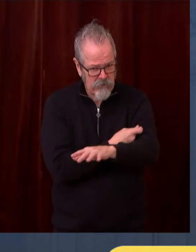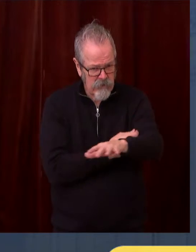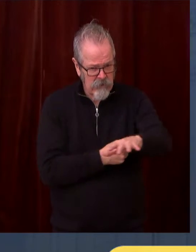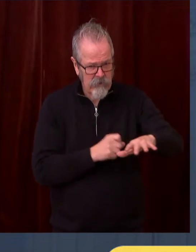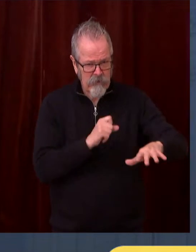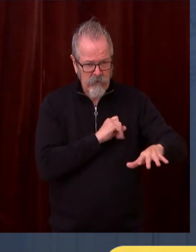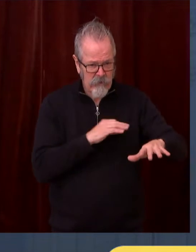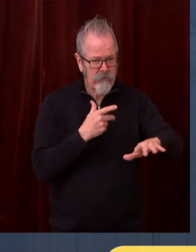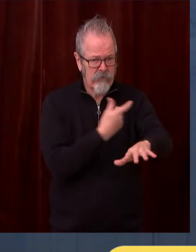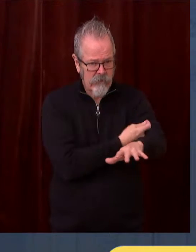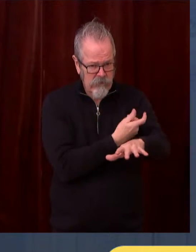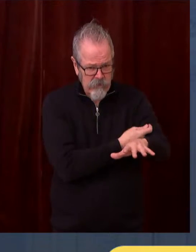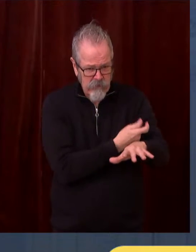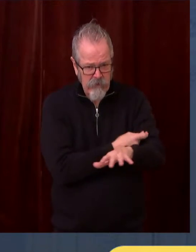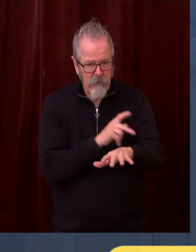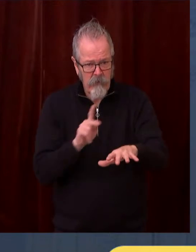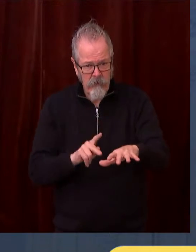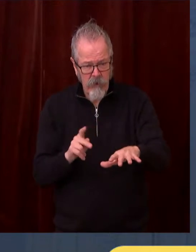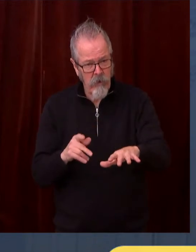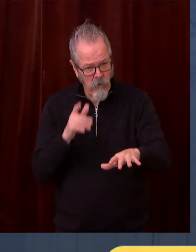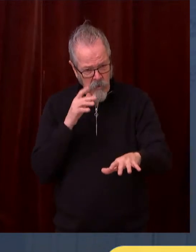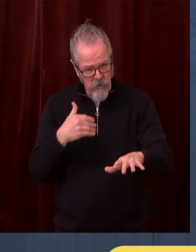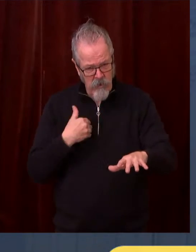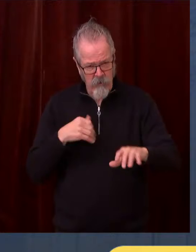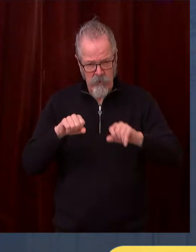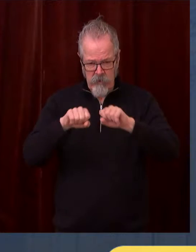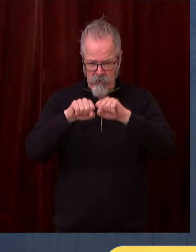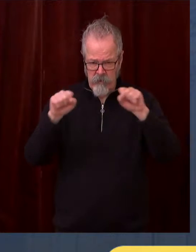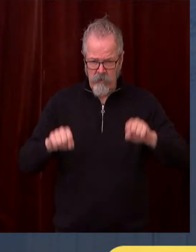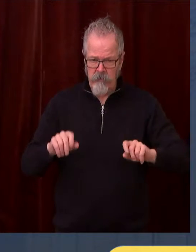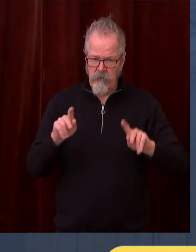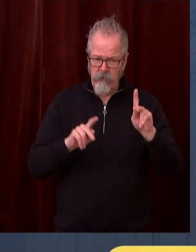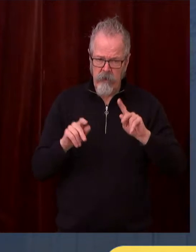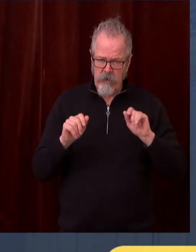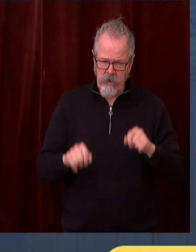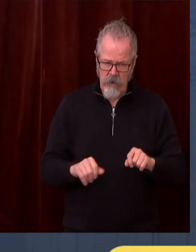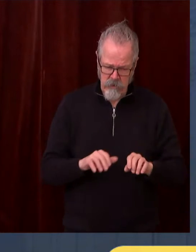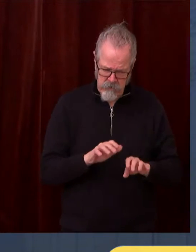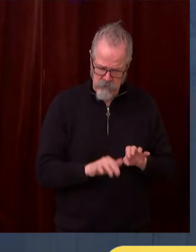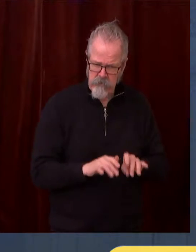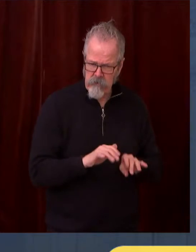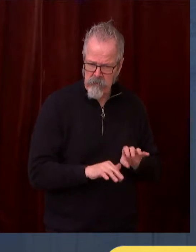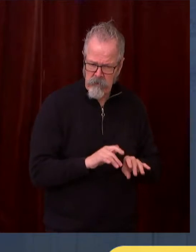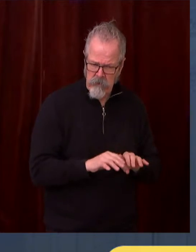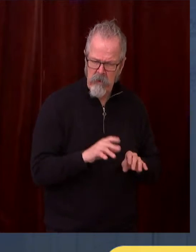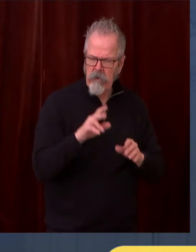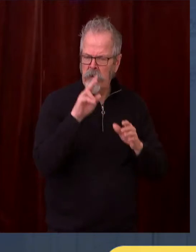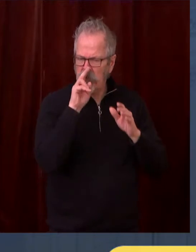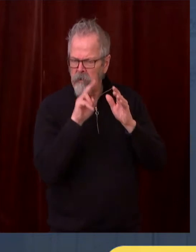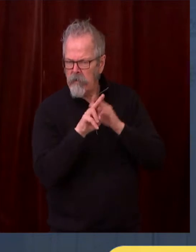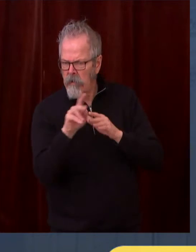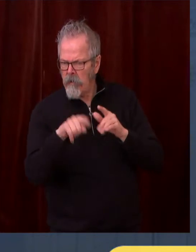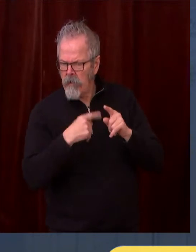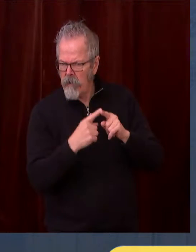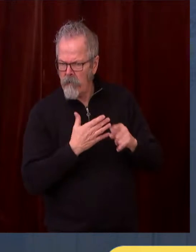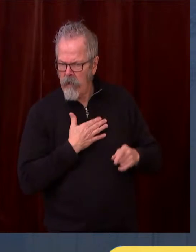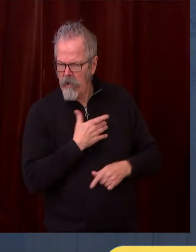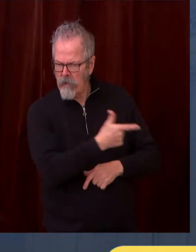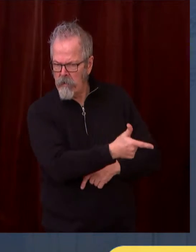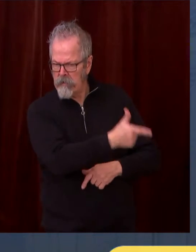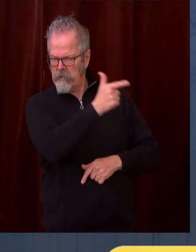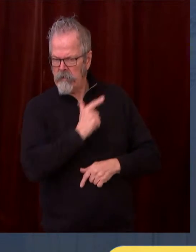Well, what is happening is we are awaiting some further federal guidance. The national groups will make